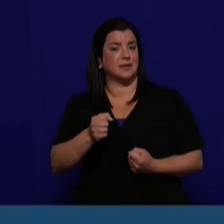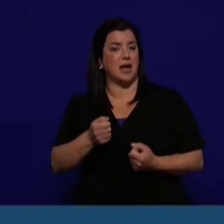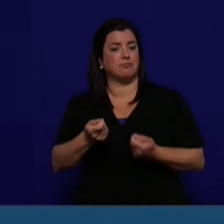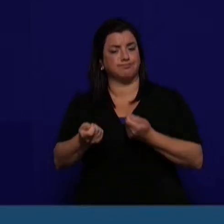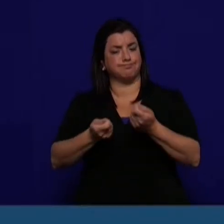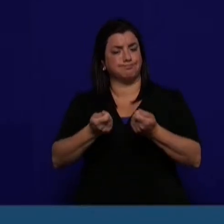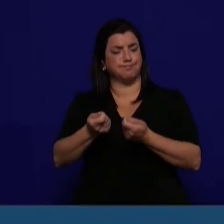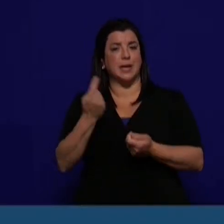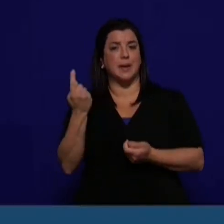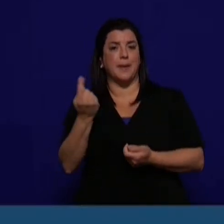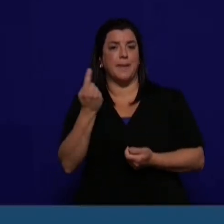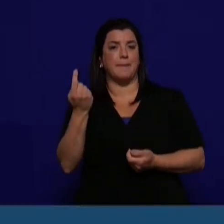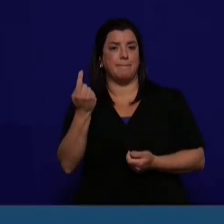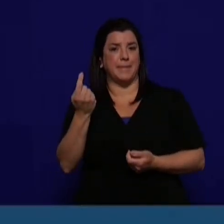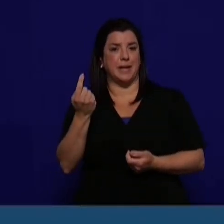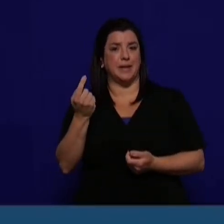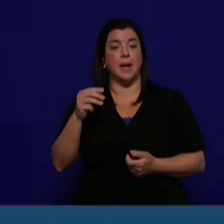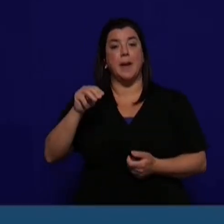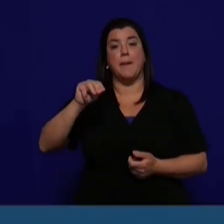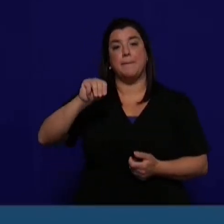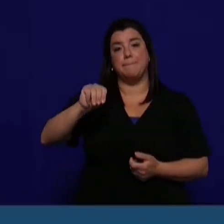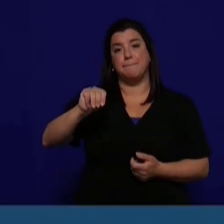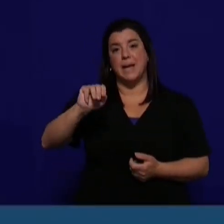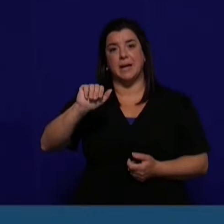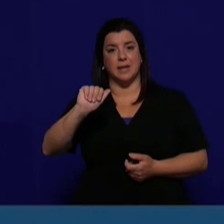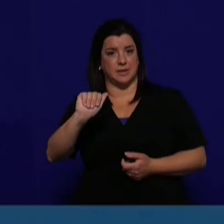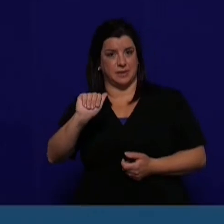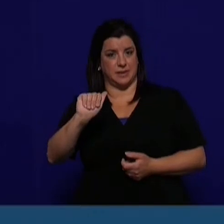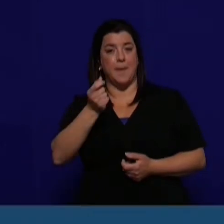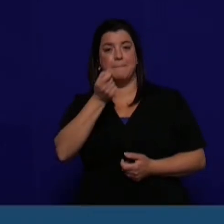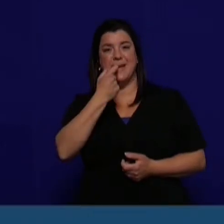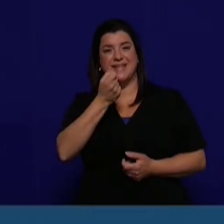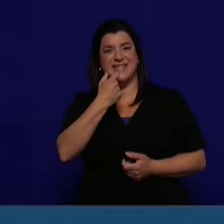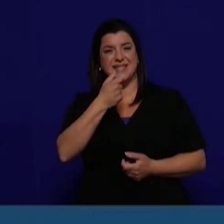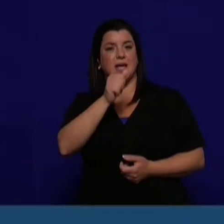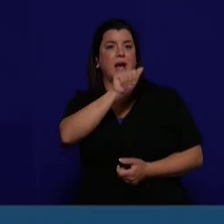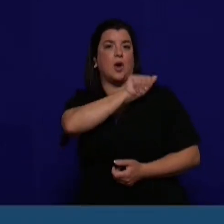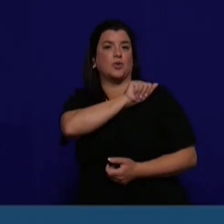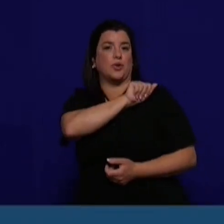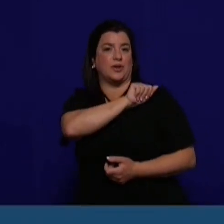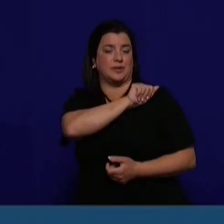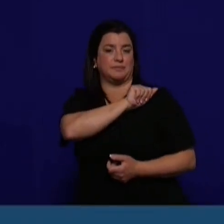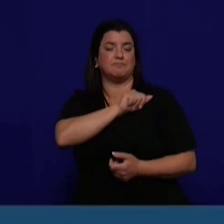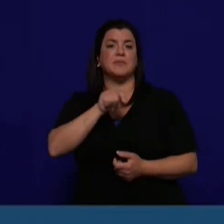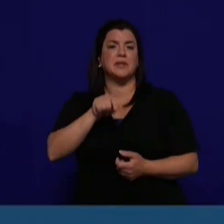tal-mediċini li hija il-Medicines Authority. Infatti hemm sistema tajba ħafna fejn inti